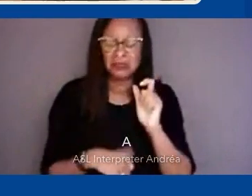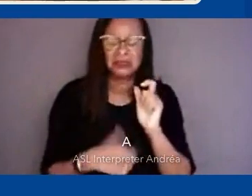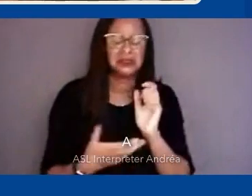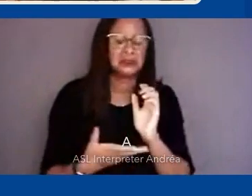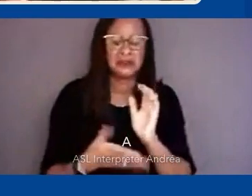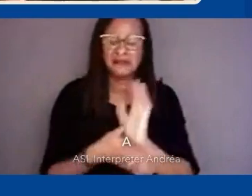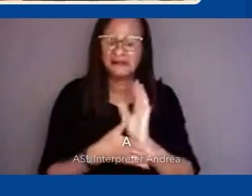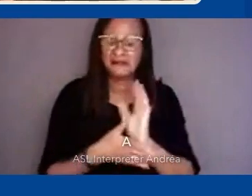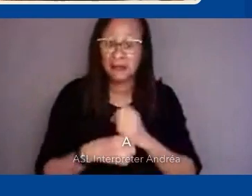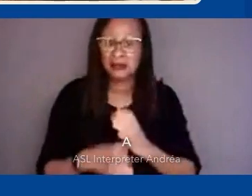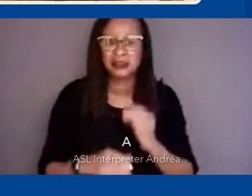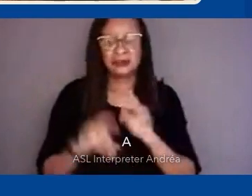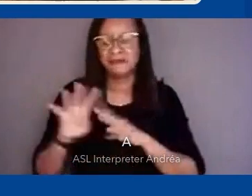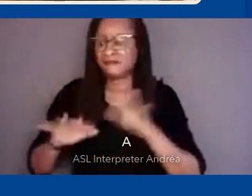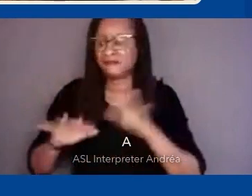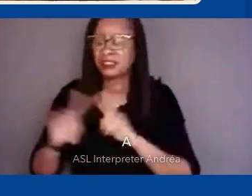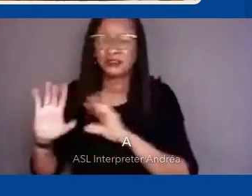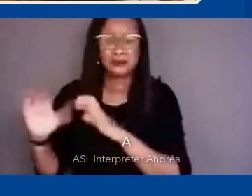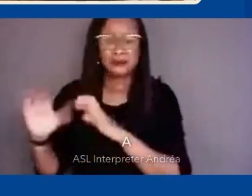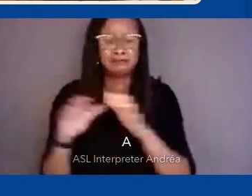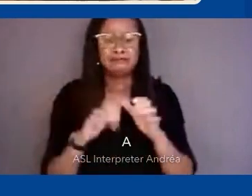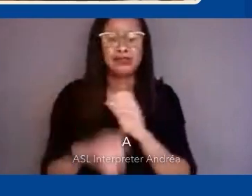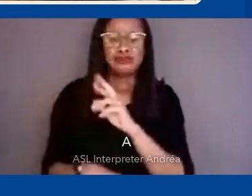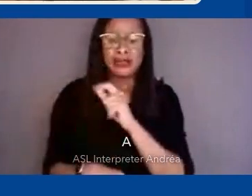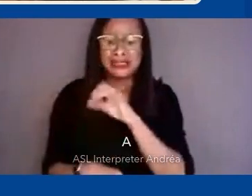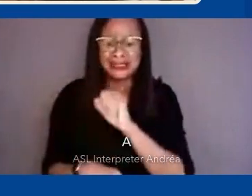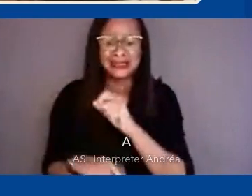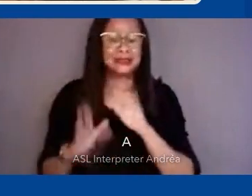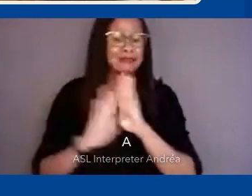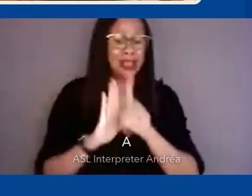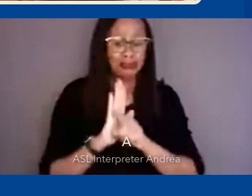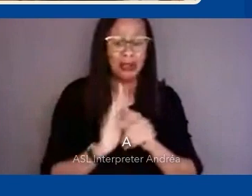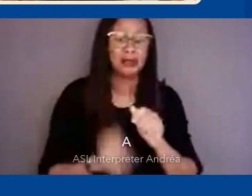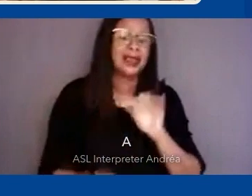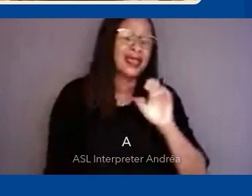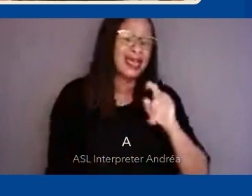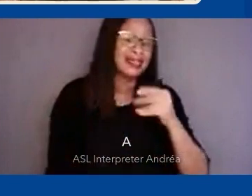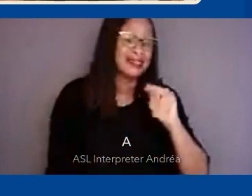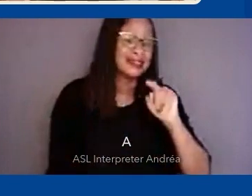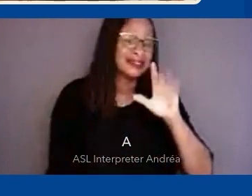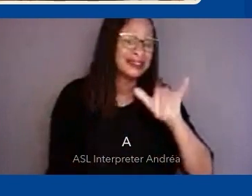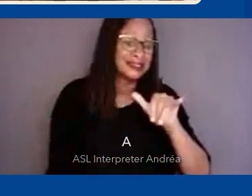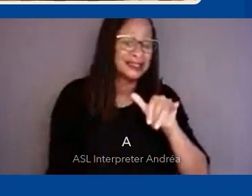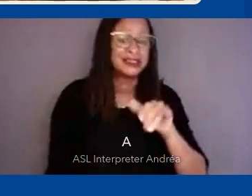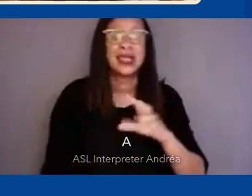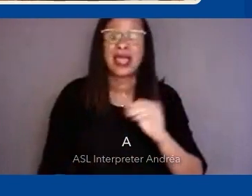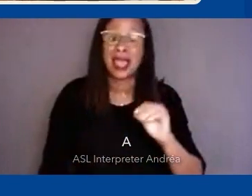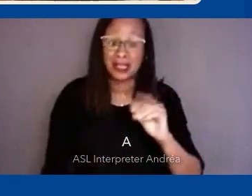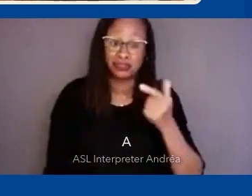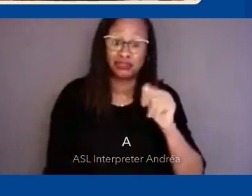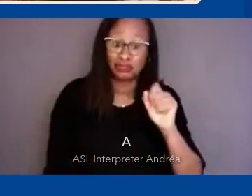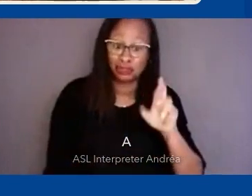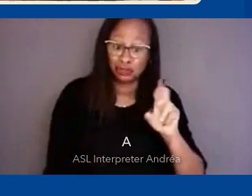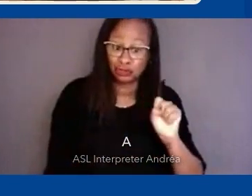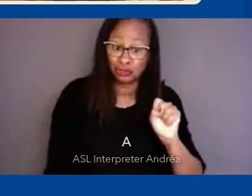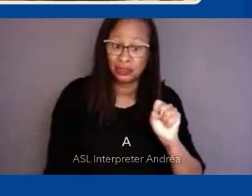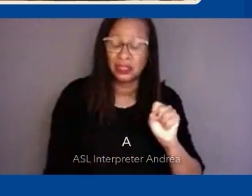various races and backgrounds and ethnicities and genders came together to build